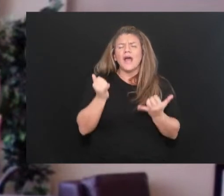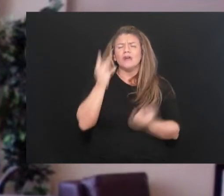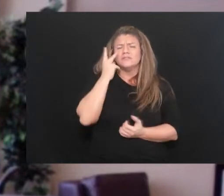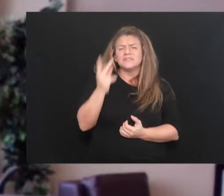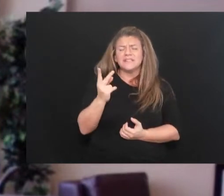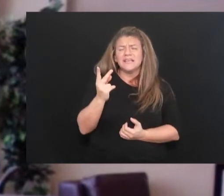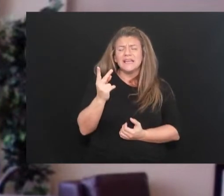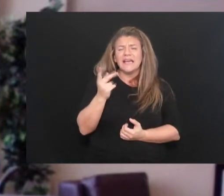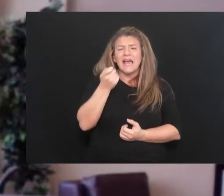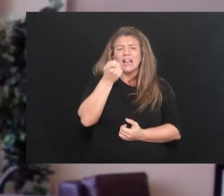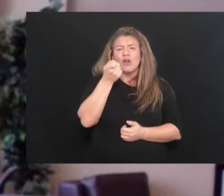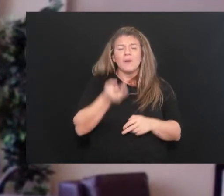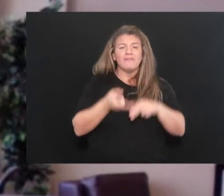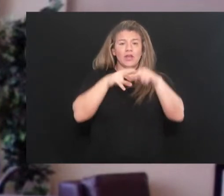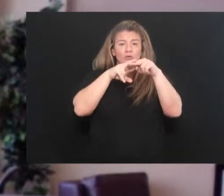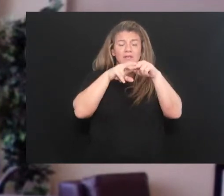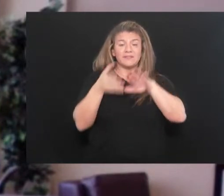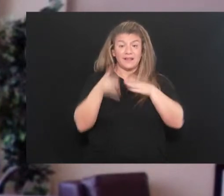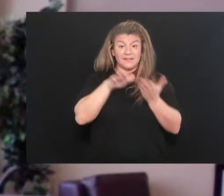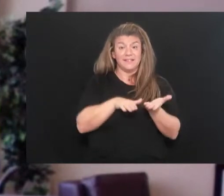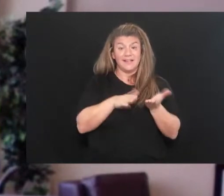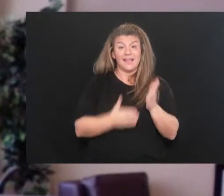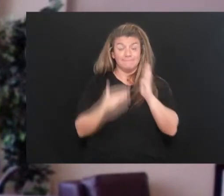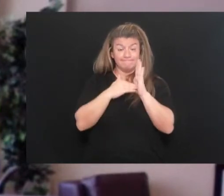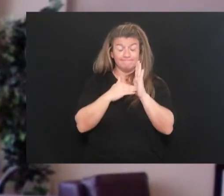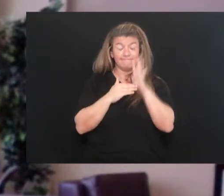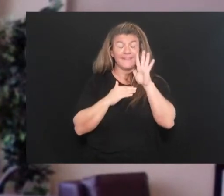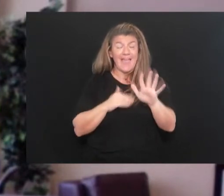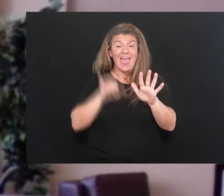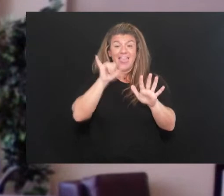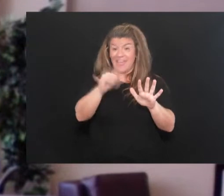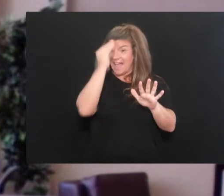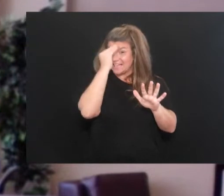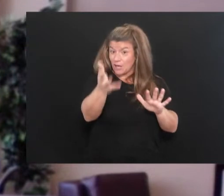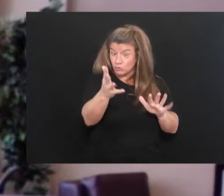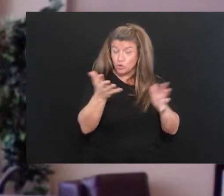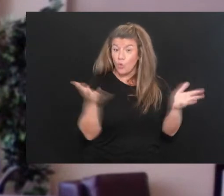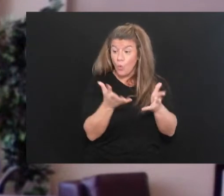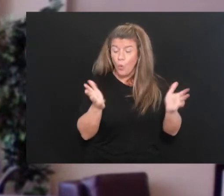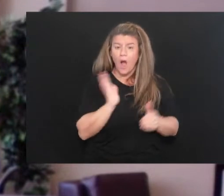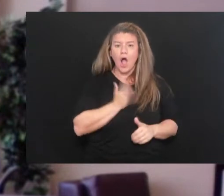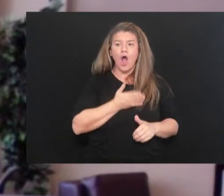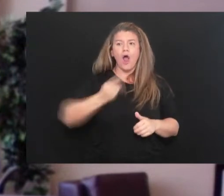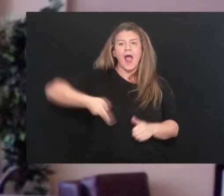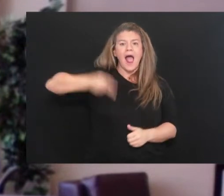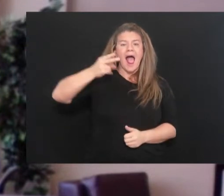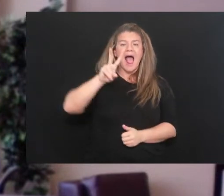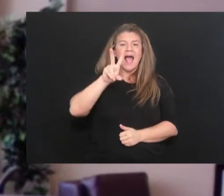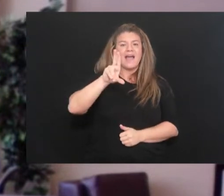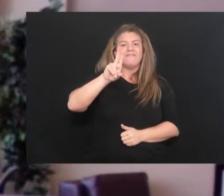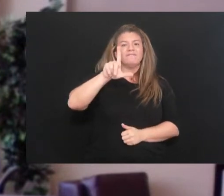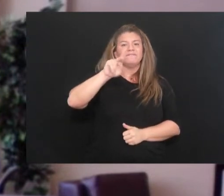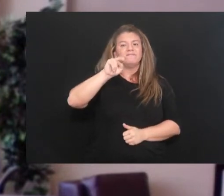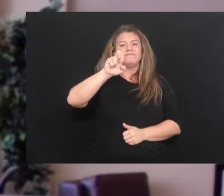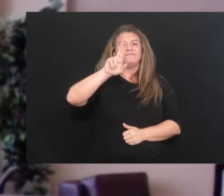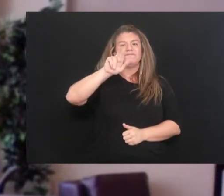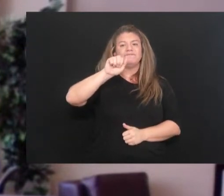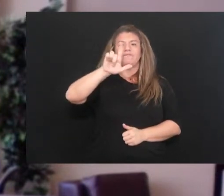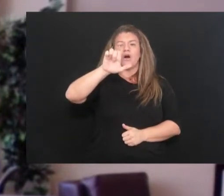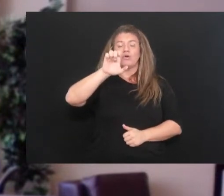Virginia an increase in the number of deaths. And that will tell you that our most vulnerable people who